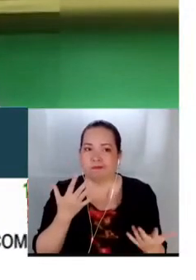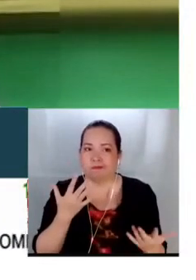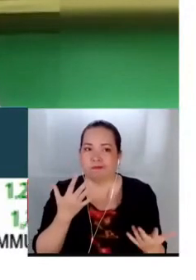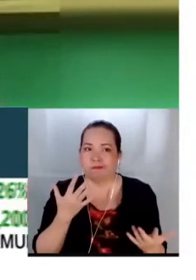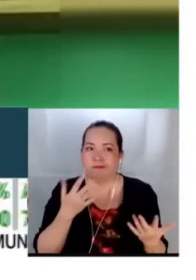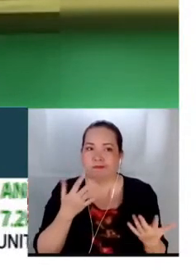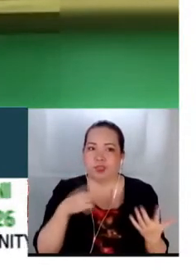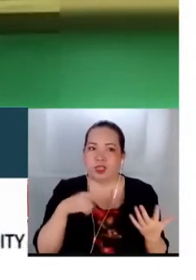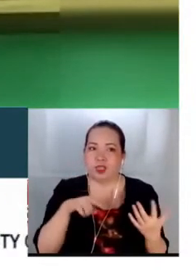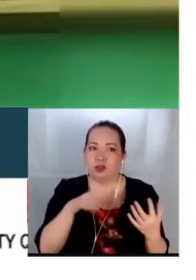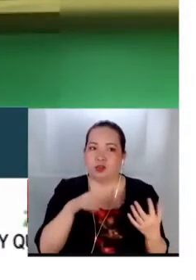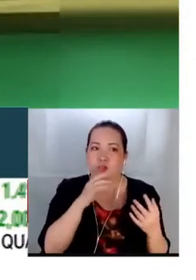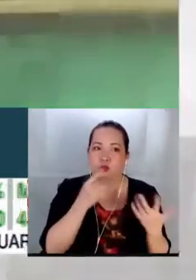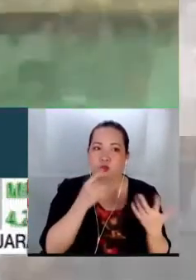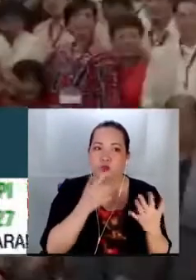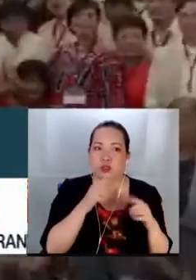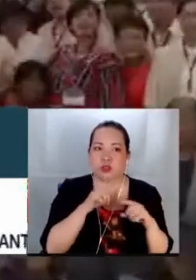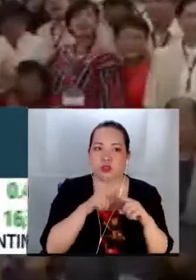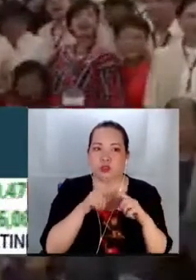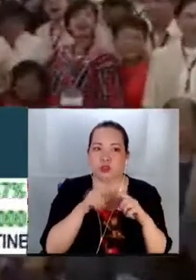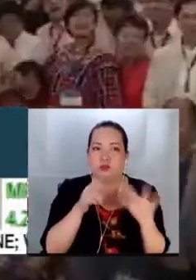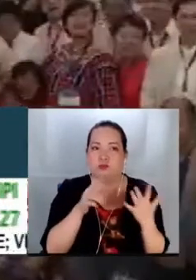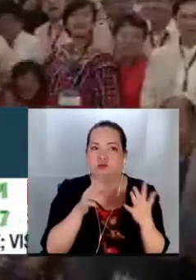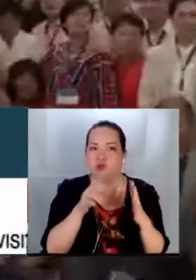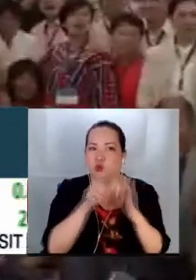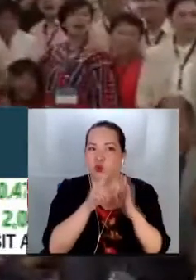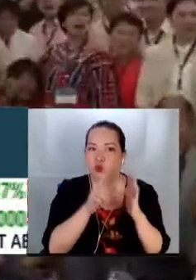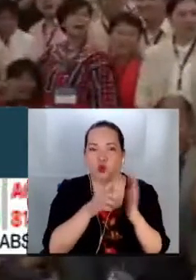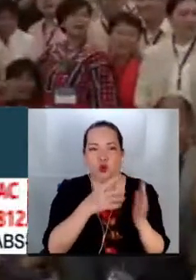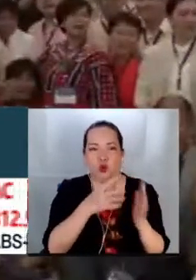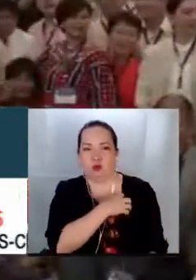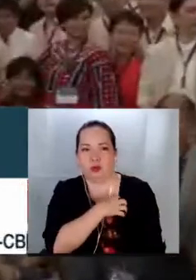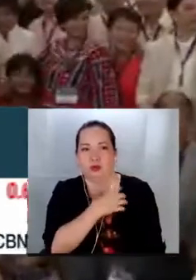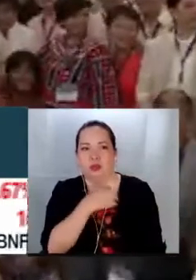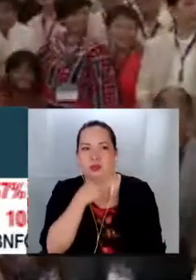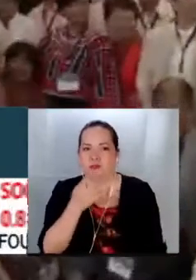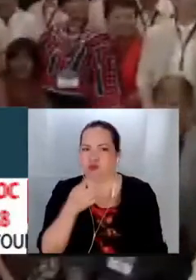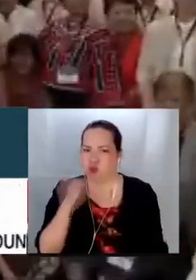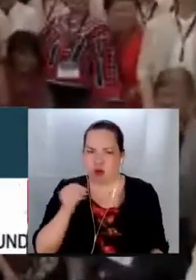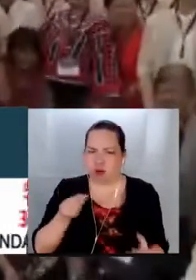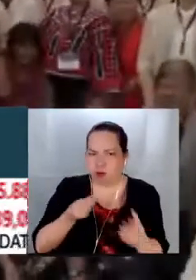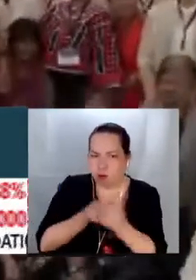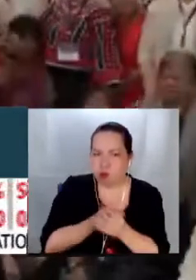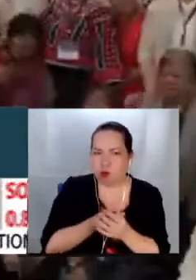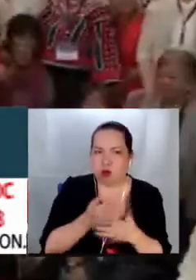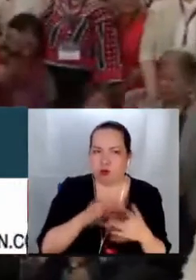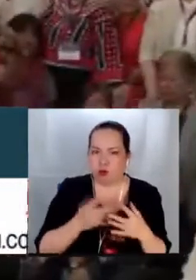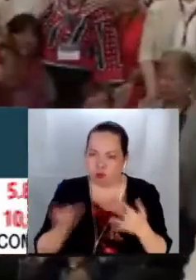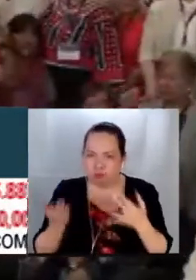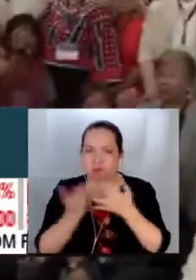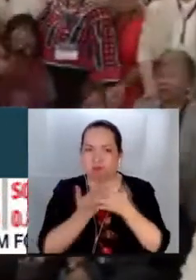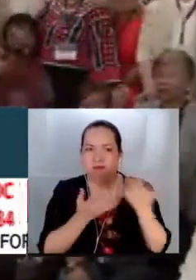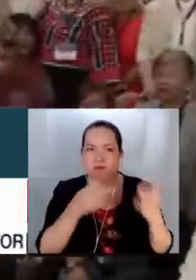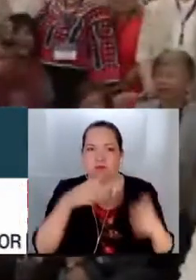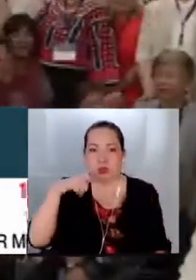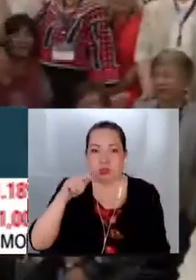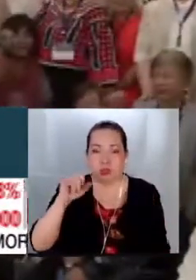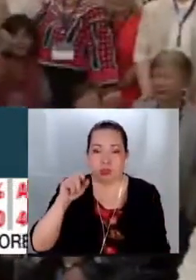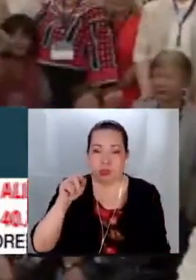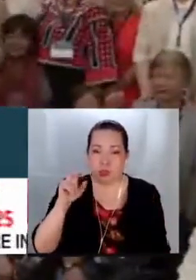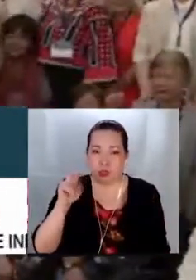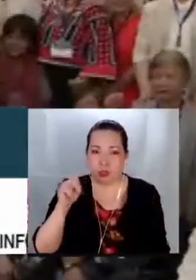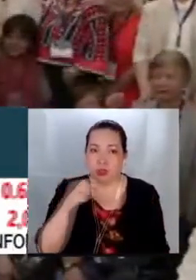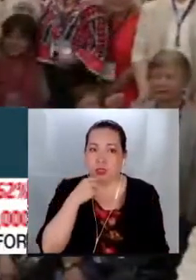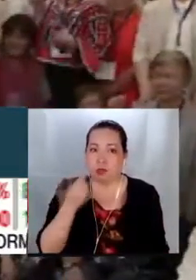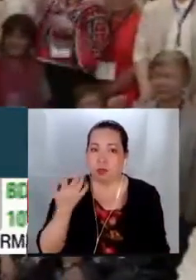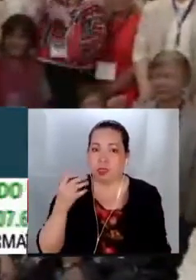enforcers. But the NUPL asserts they neither forced nor bribed their clients to file the petition. It adds Gurung and Ramos